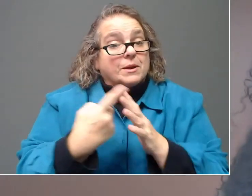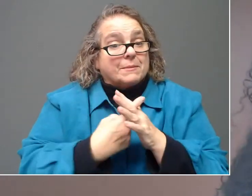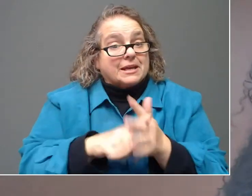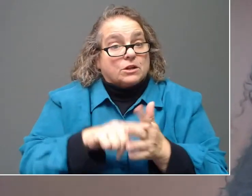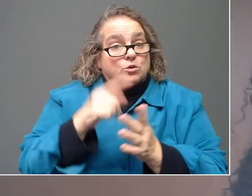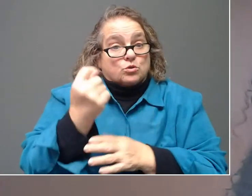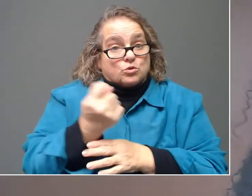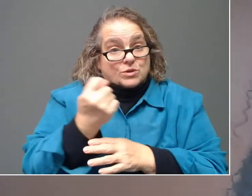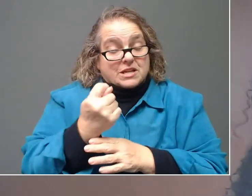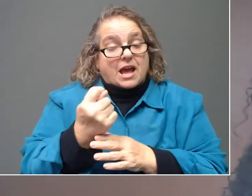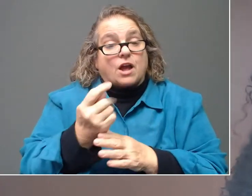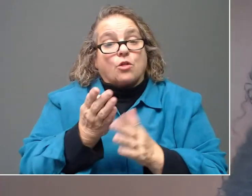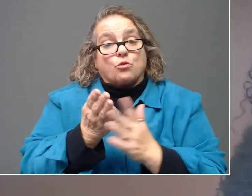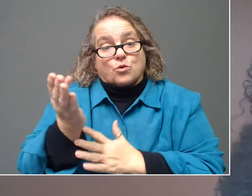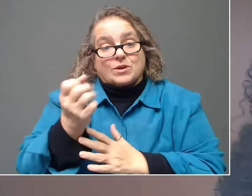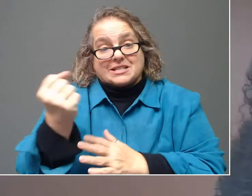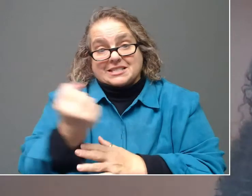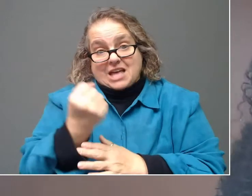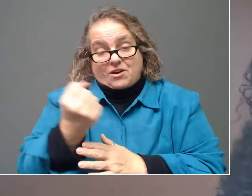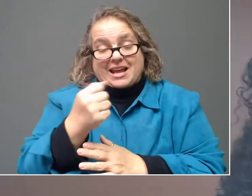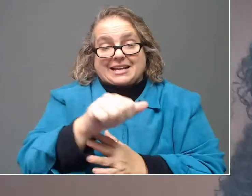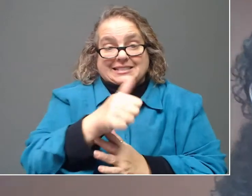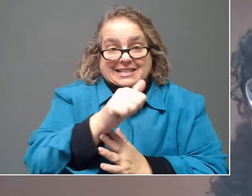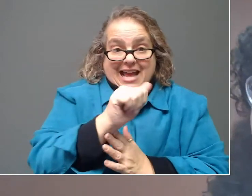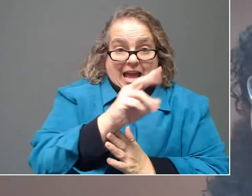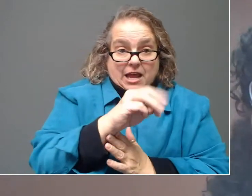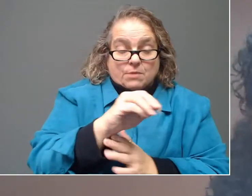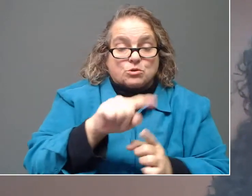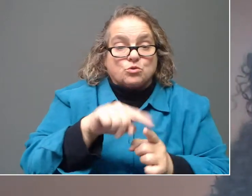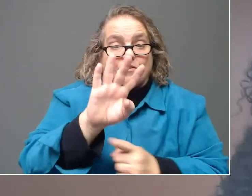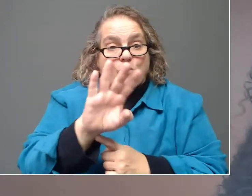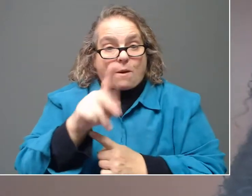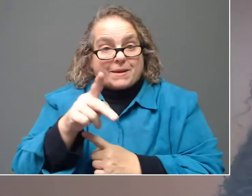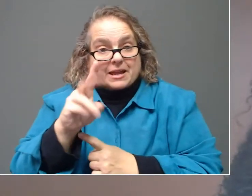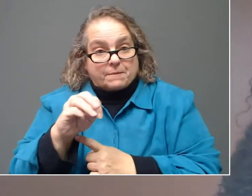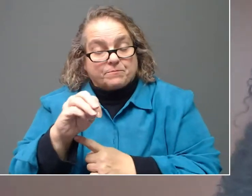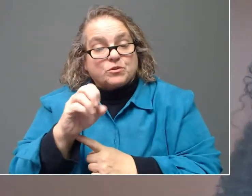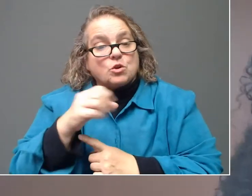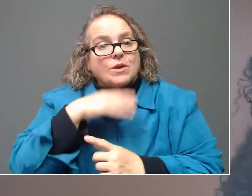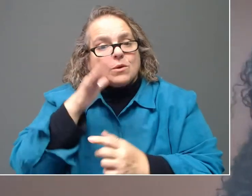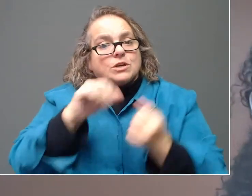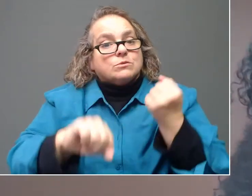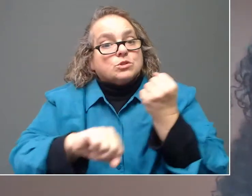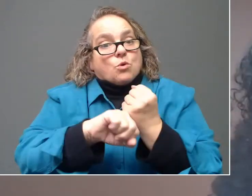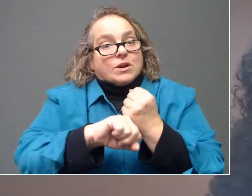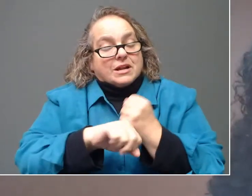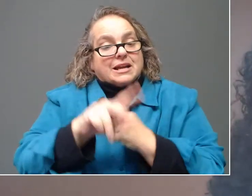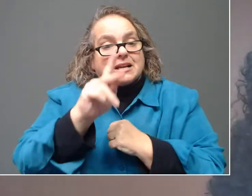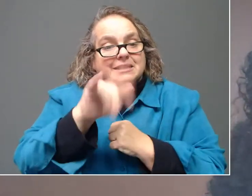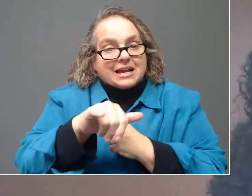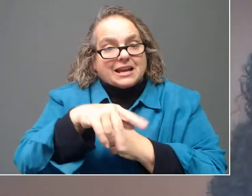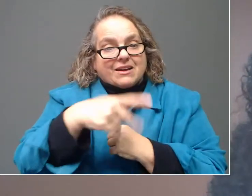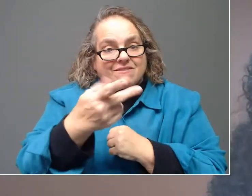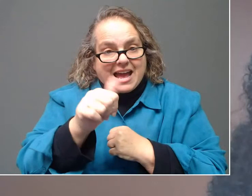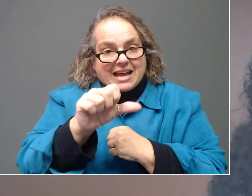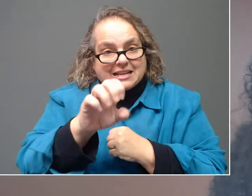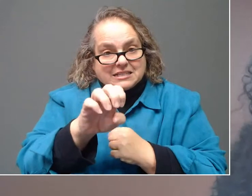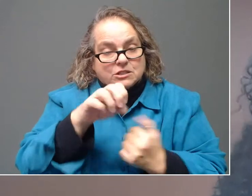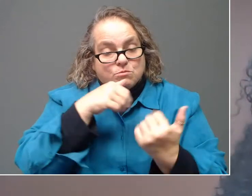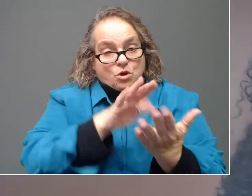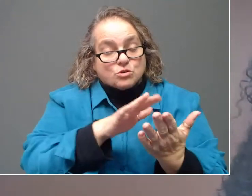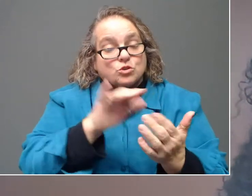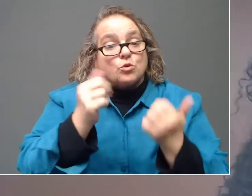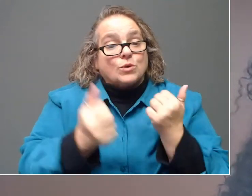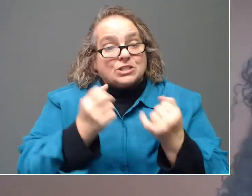through Saturday, 10 a.m. to 4 p.m. So we will be supporting the Kentucky phased approach, which, as you stated, is currently in